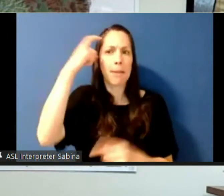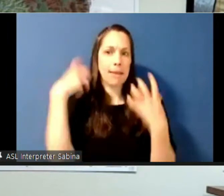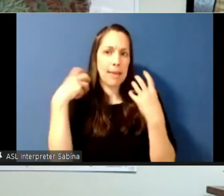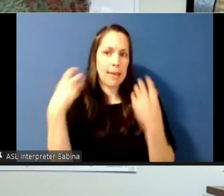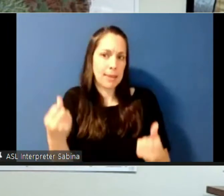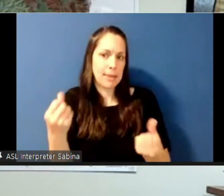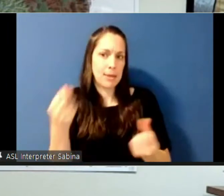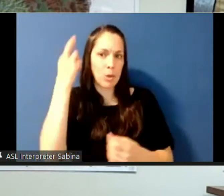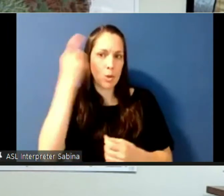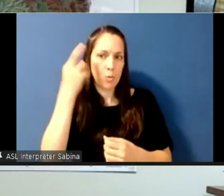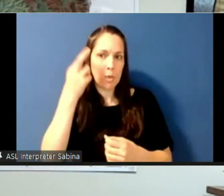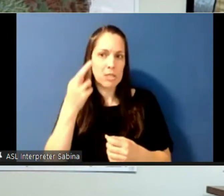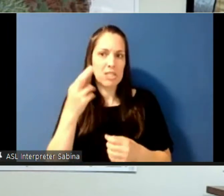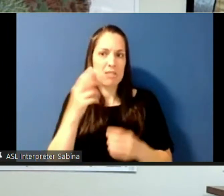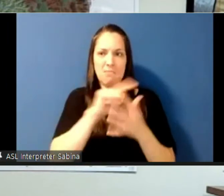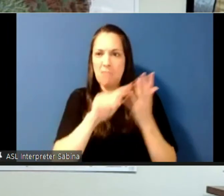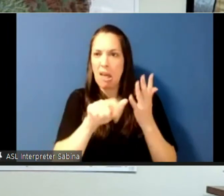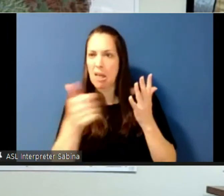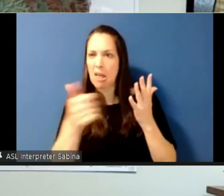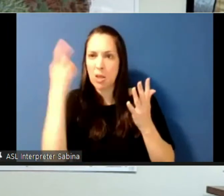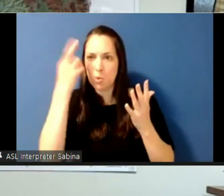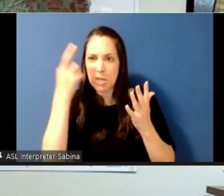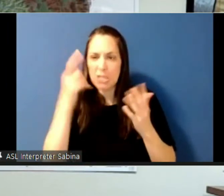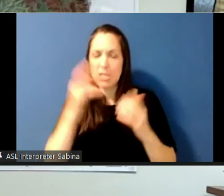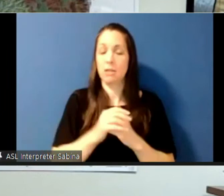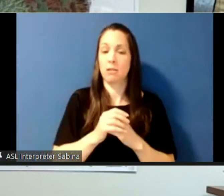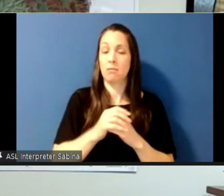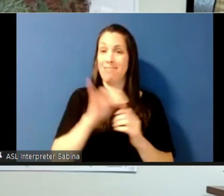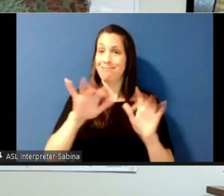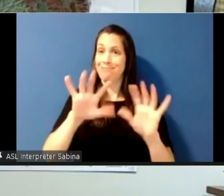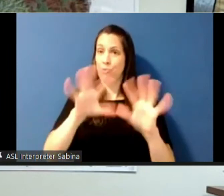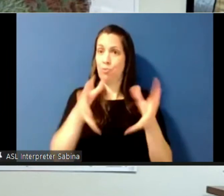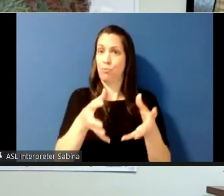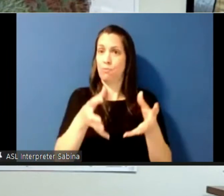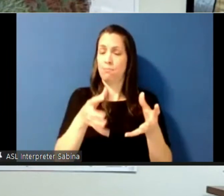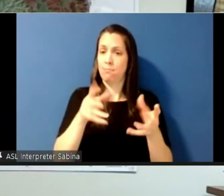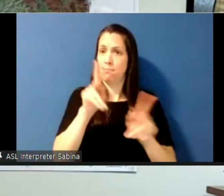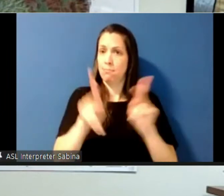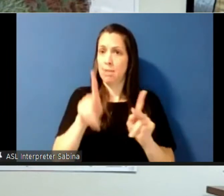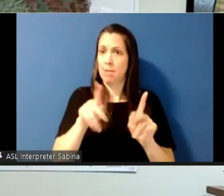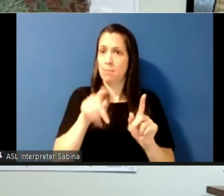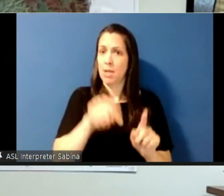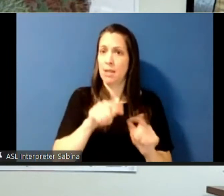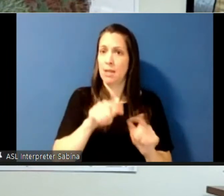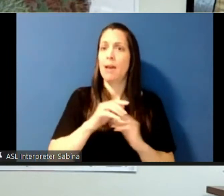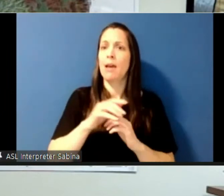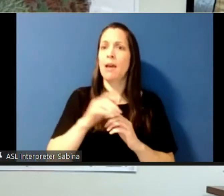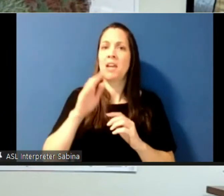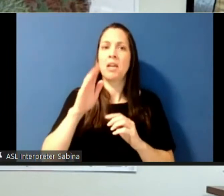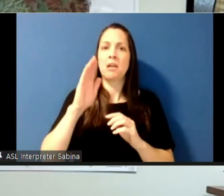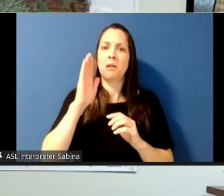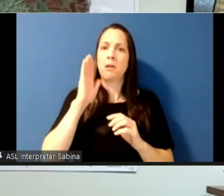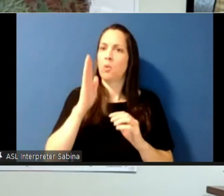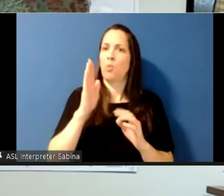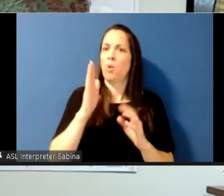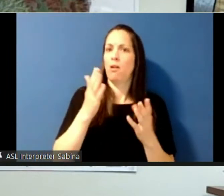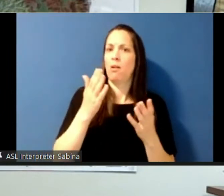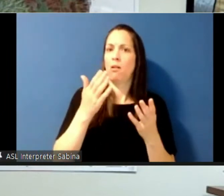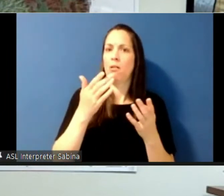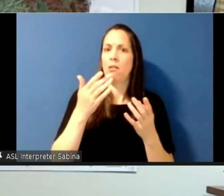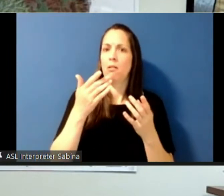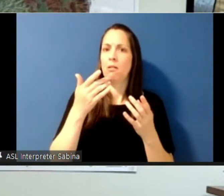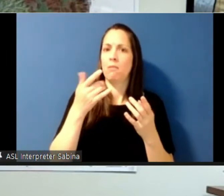there's some other reasons as well. But for these people, usually face shield with a bib can